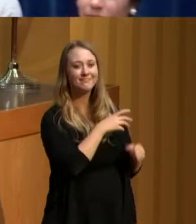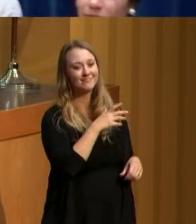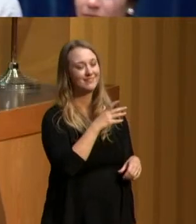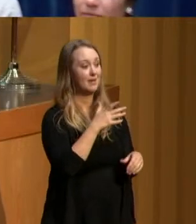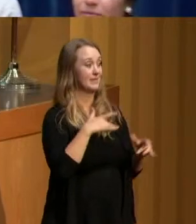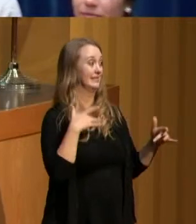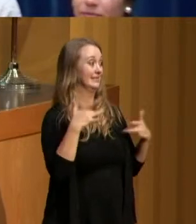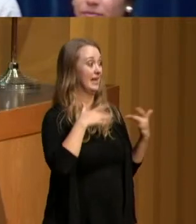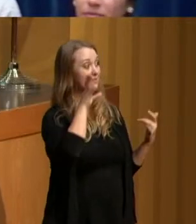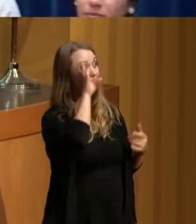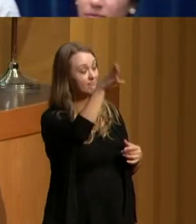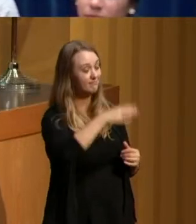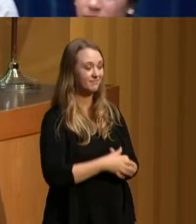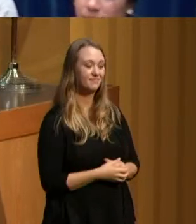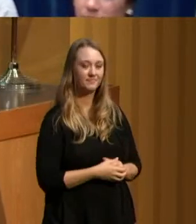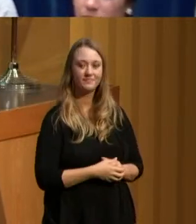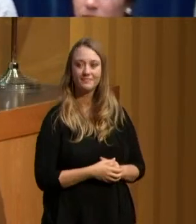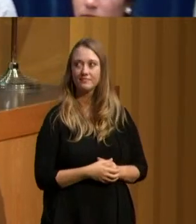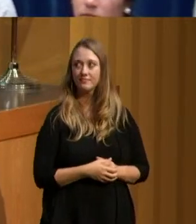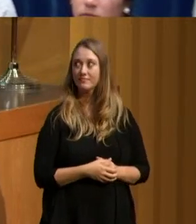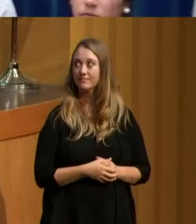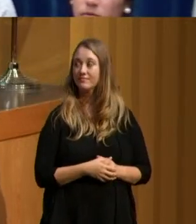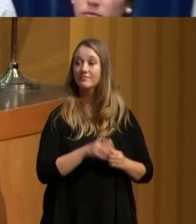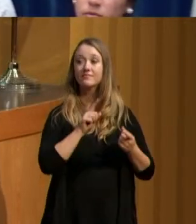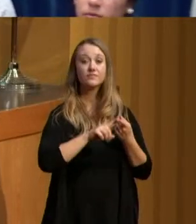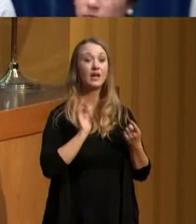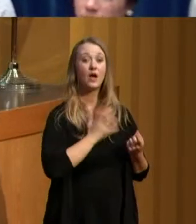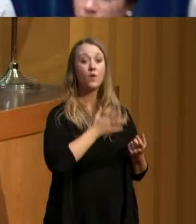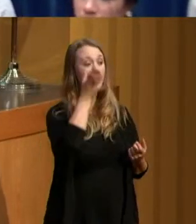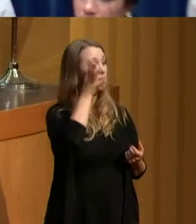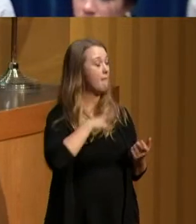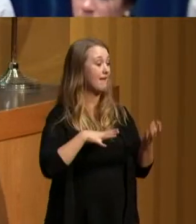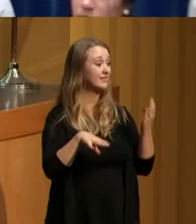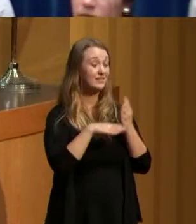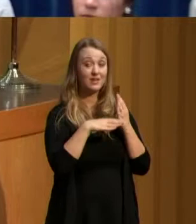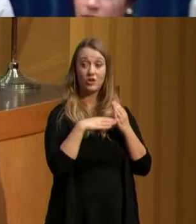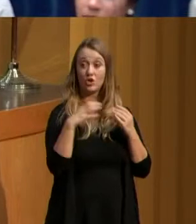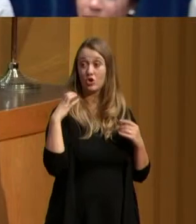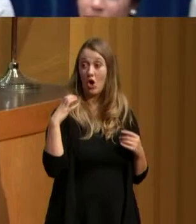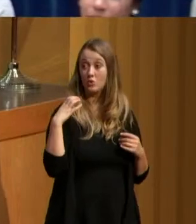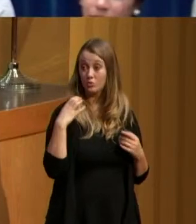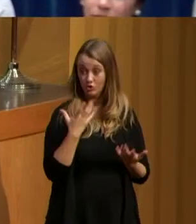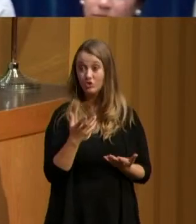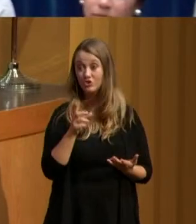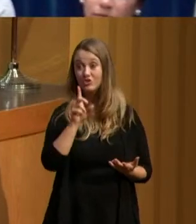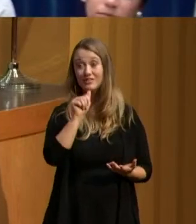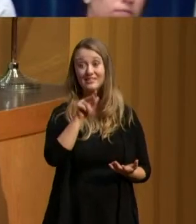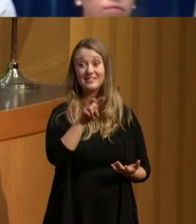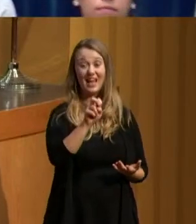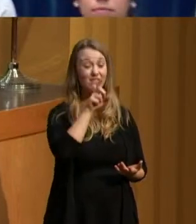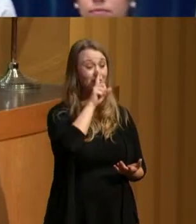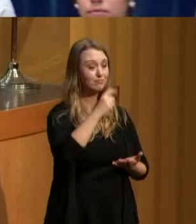you. To our men's soccer coach, you gave kudos to us, but Dave was really instrumental in helping me put this group